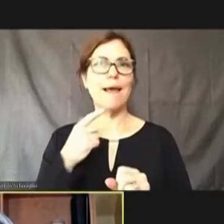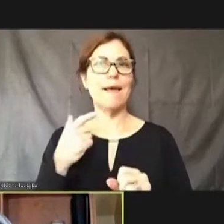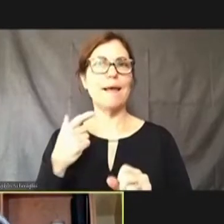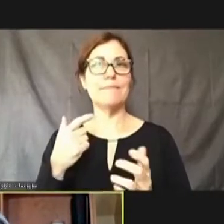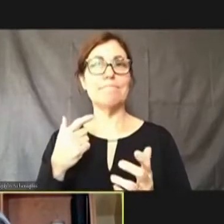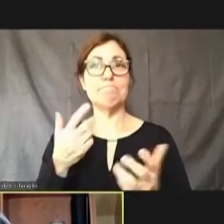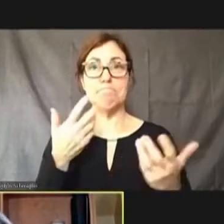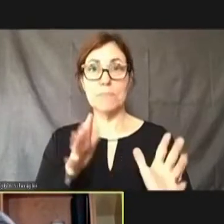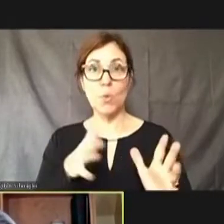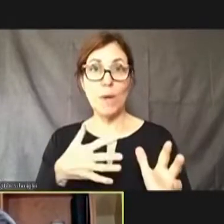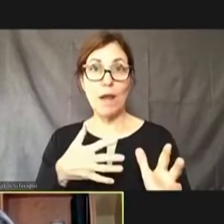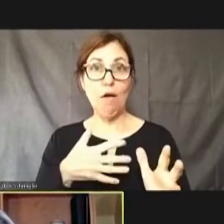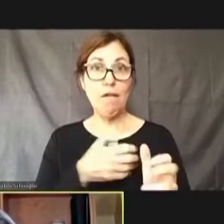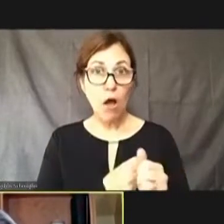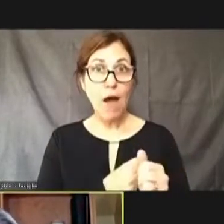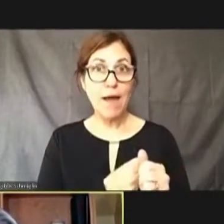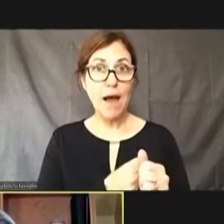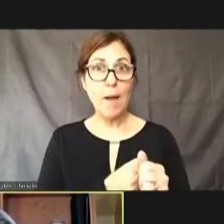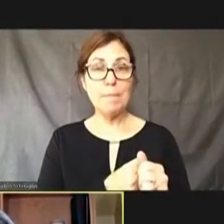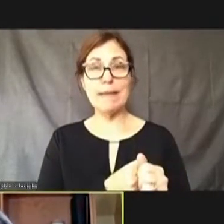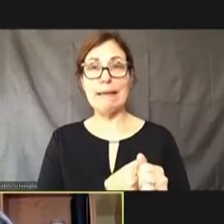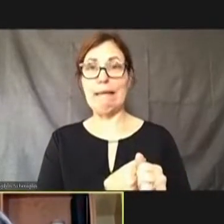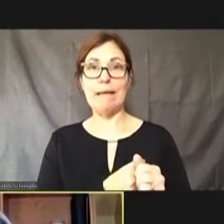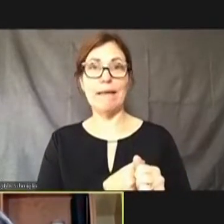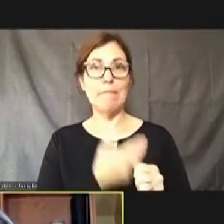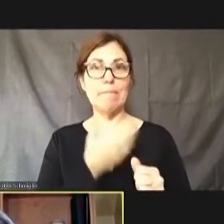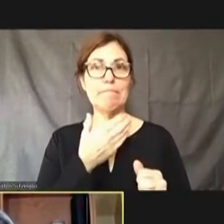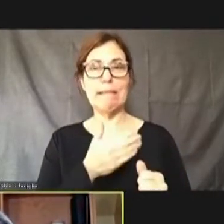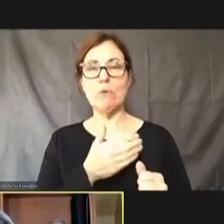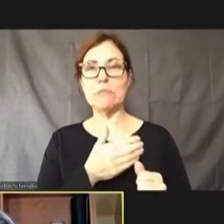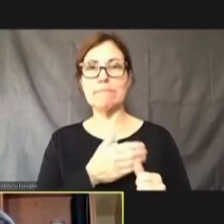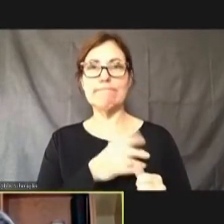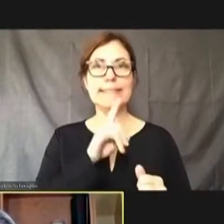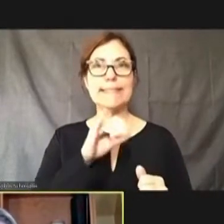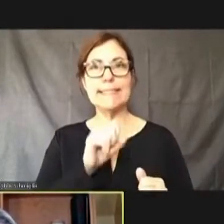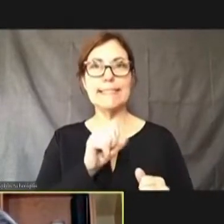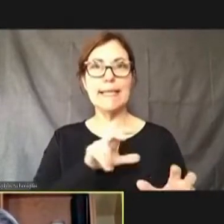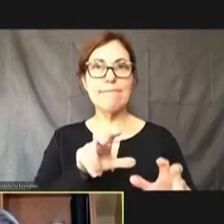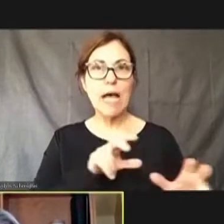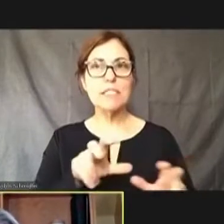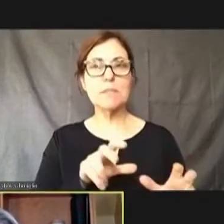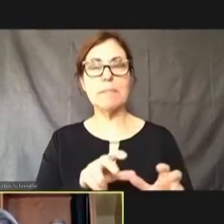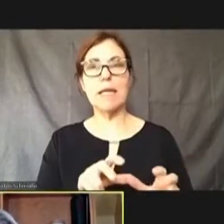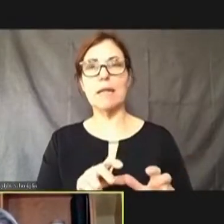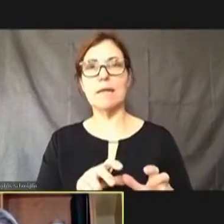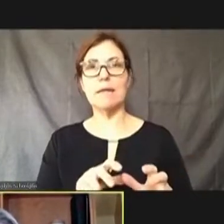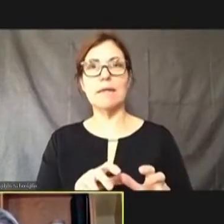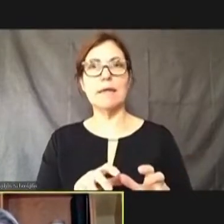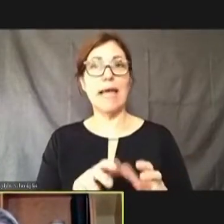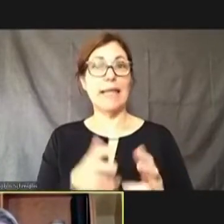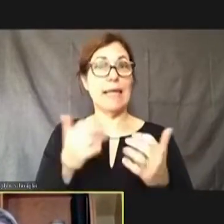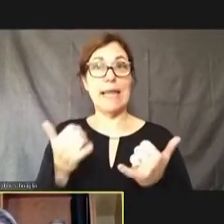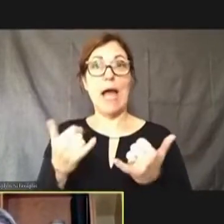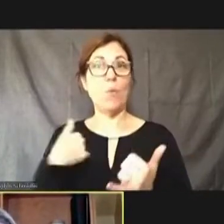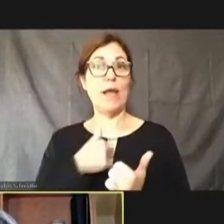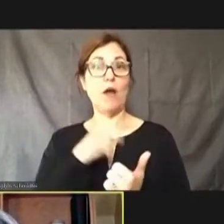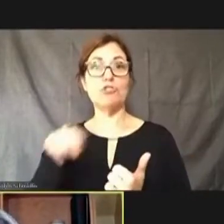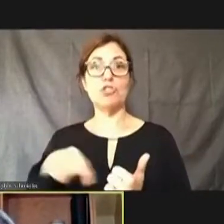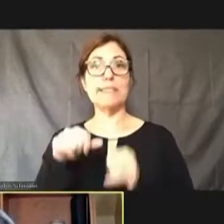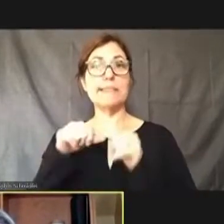the years of disinvestment, we're caught up to where we need to be, and we're more just maintaining the system